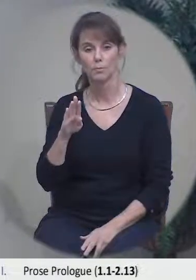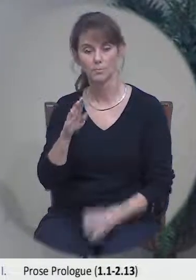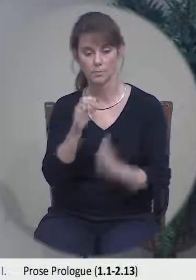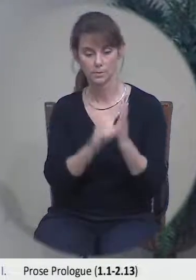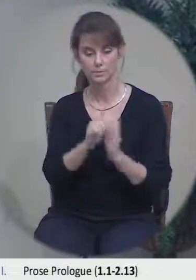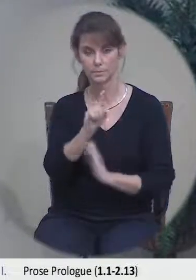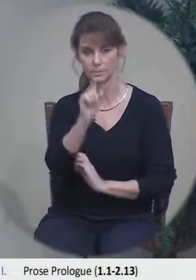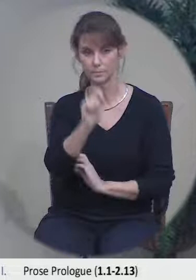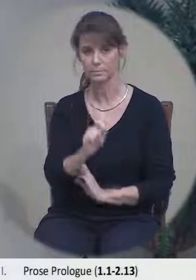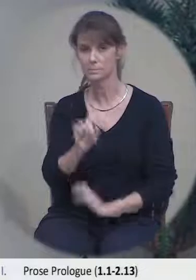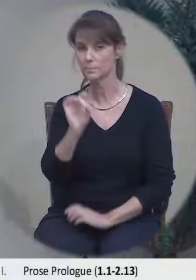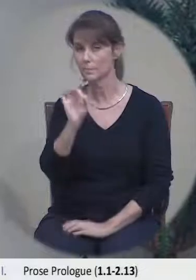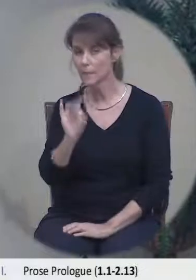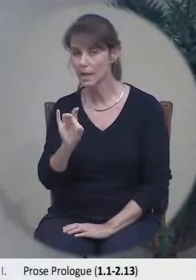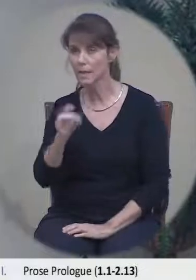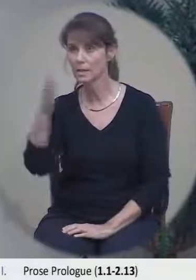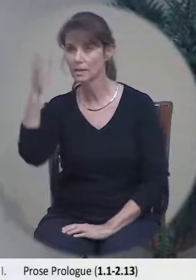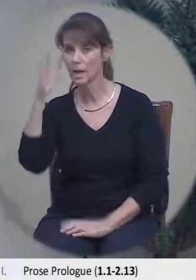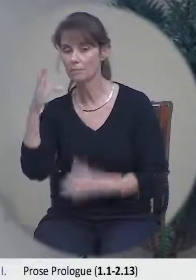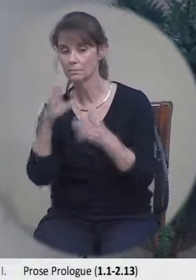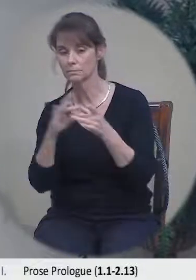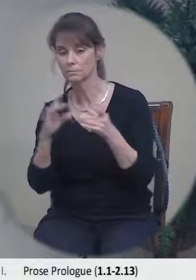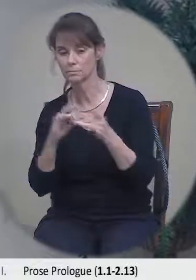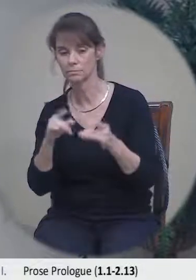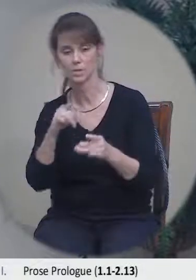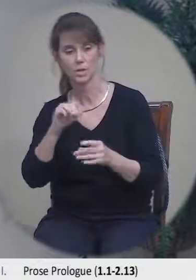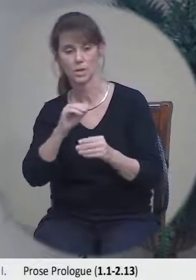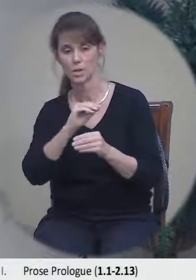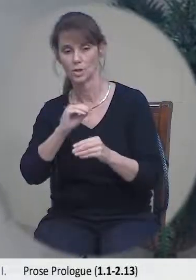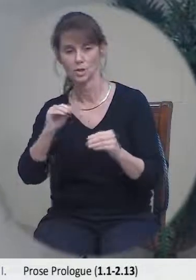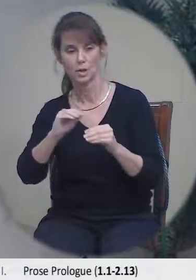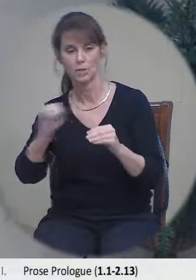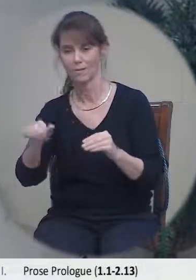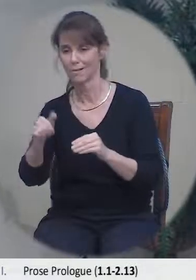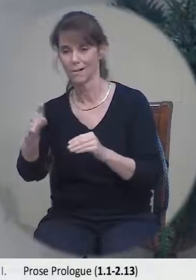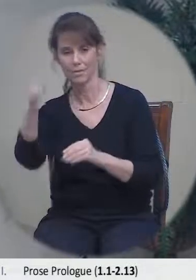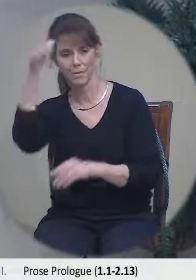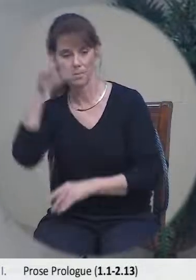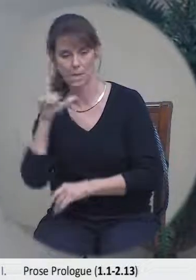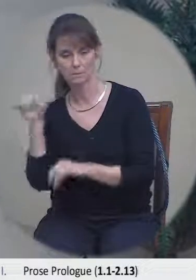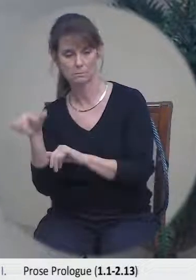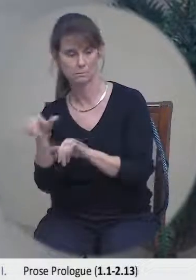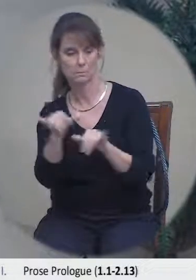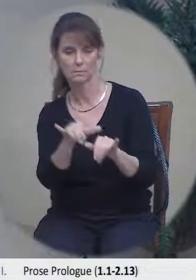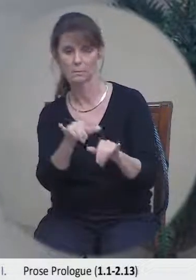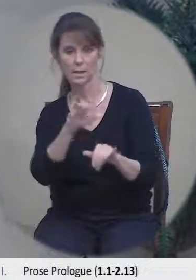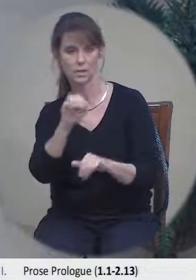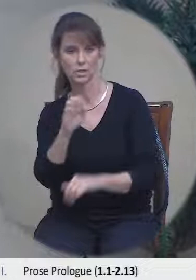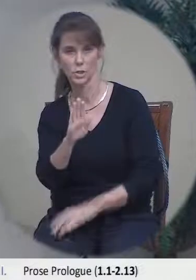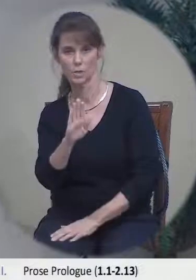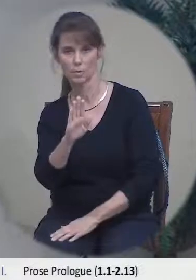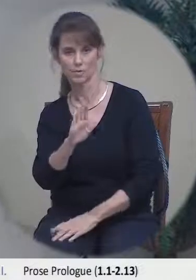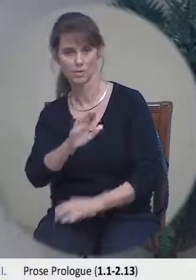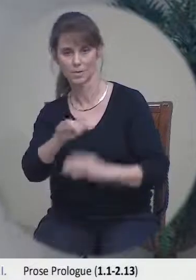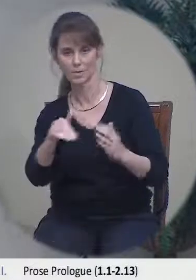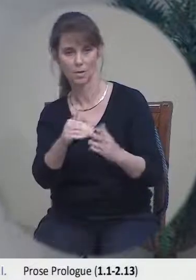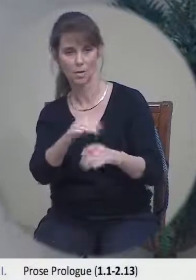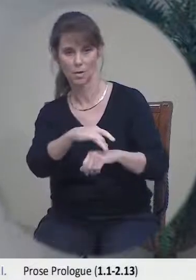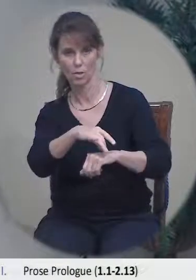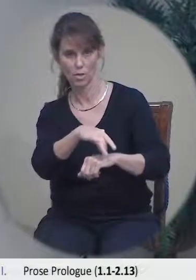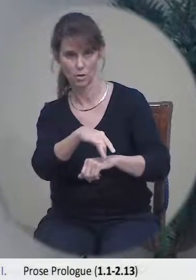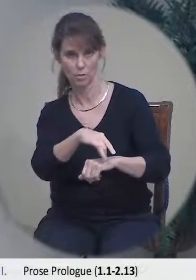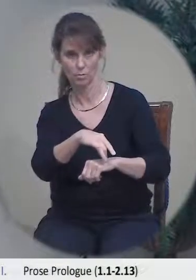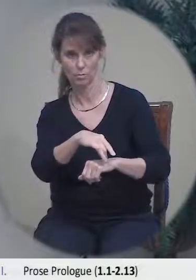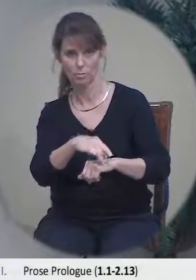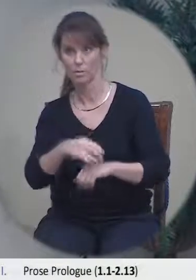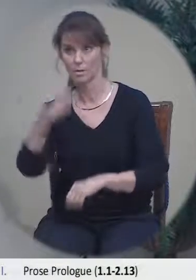8, there is no one like him on the earth. In chapter 2, and when God speaks to Satan again,